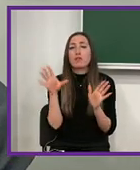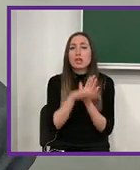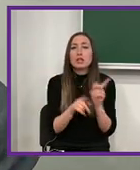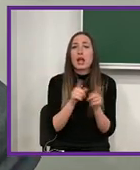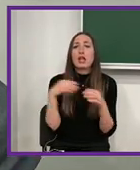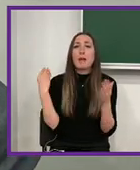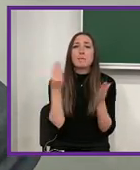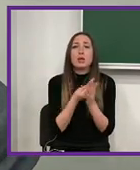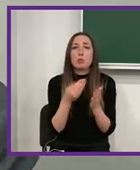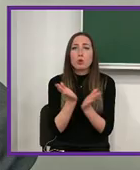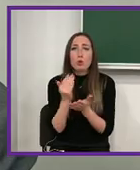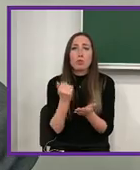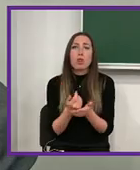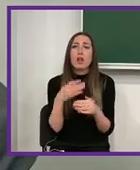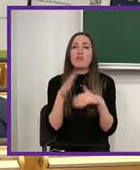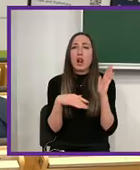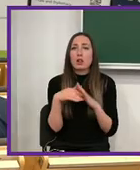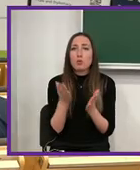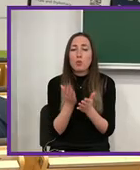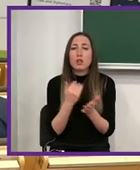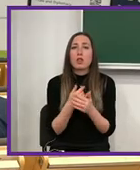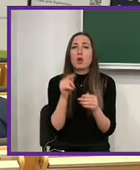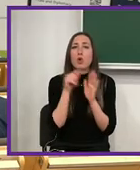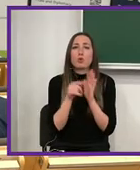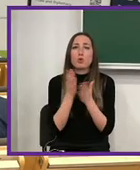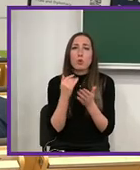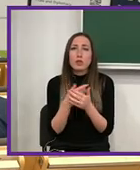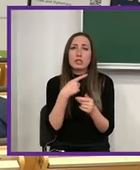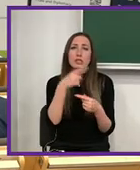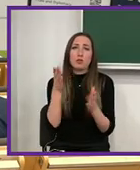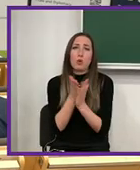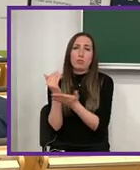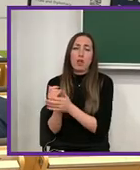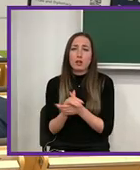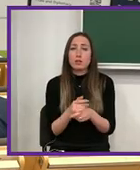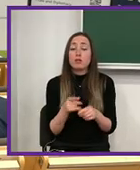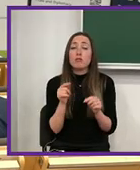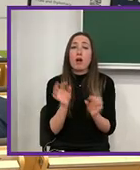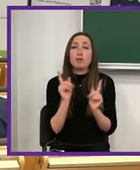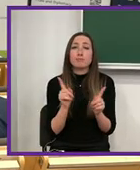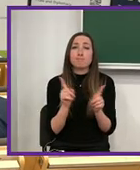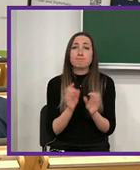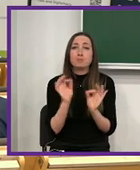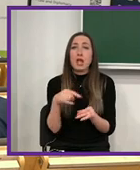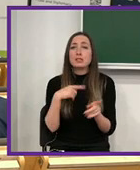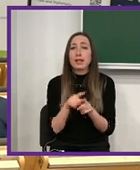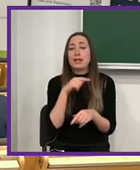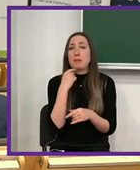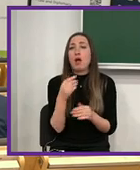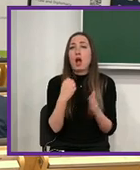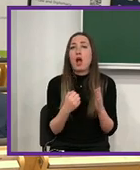of the process. Exactly. Thanks. I can just echo on that and the value